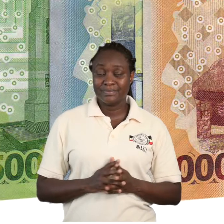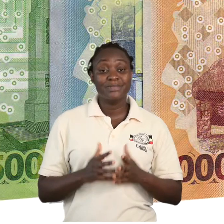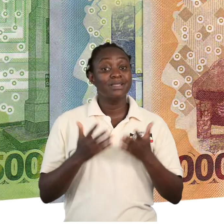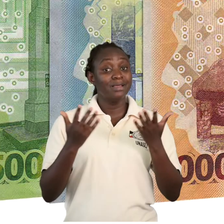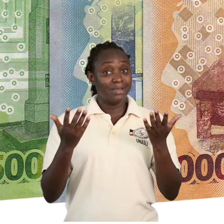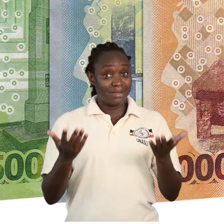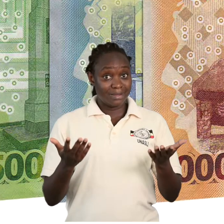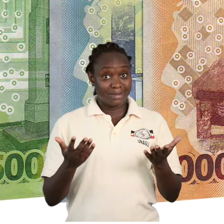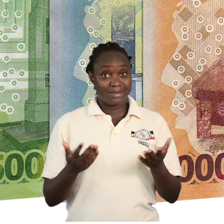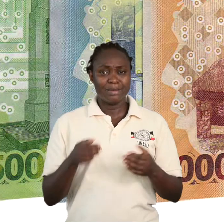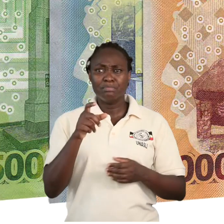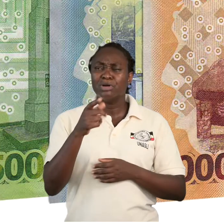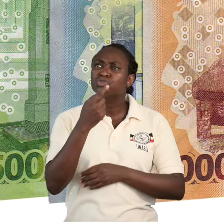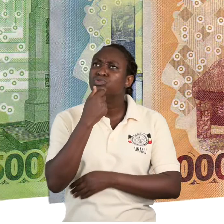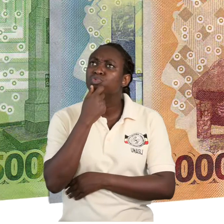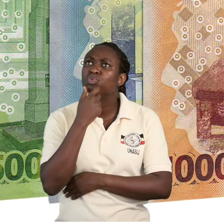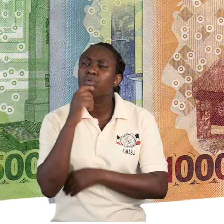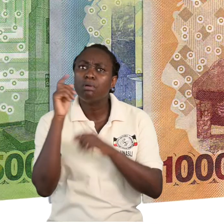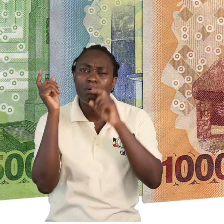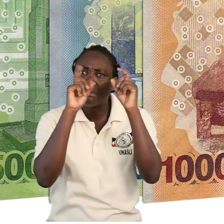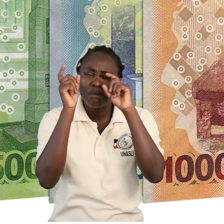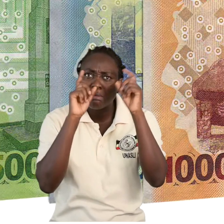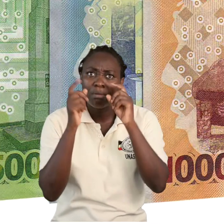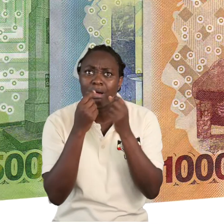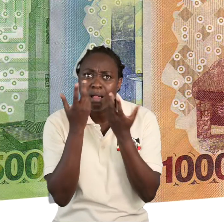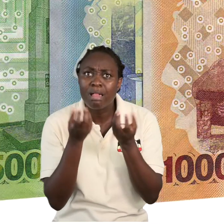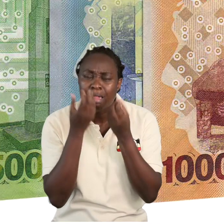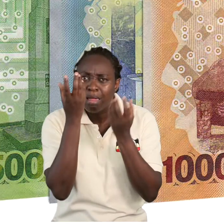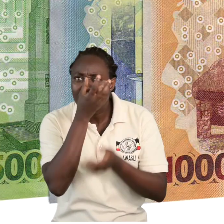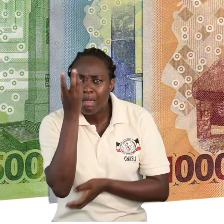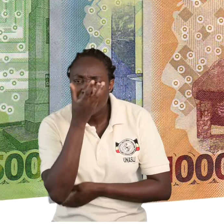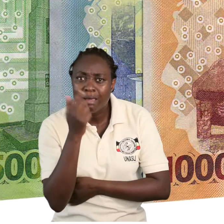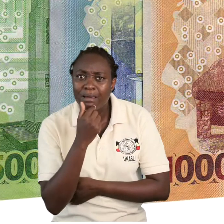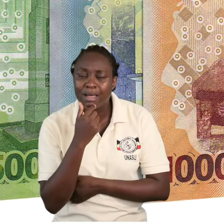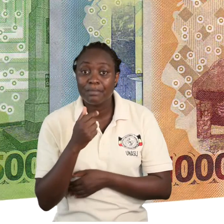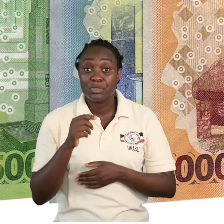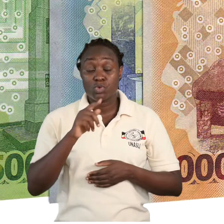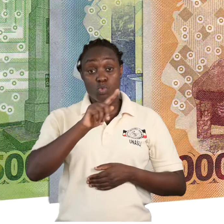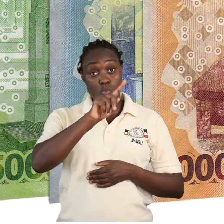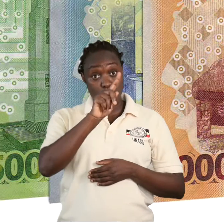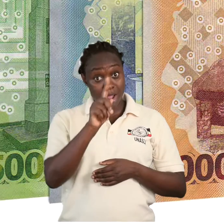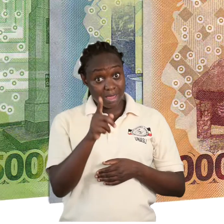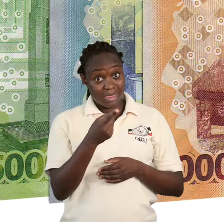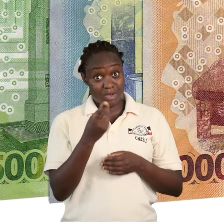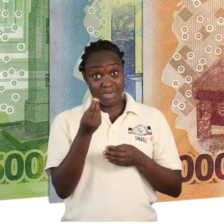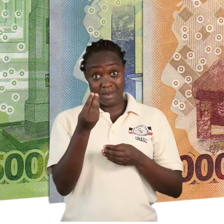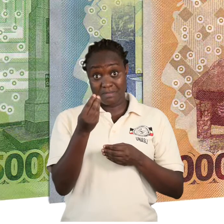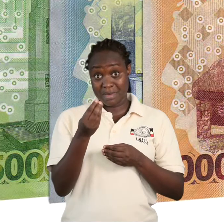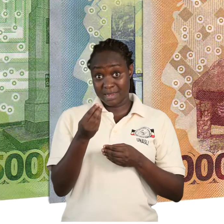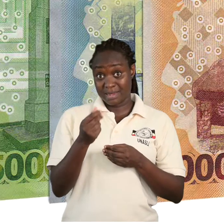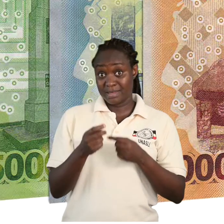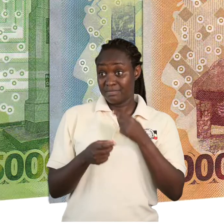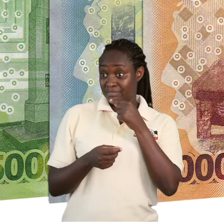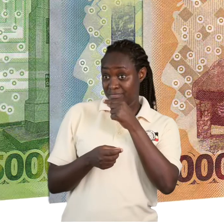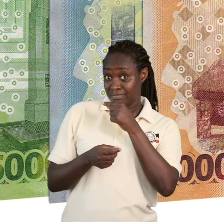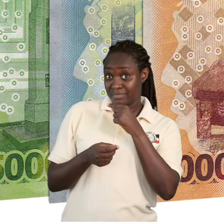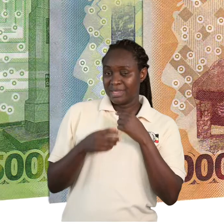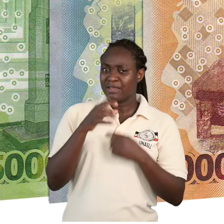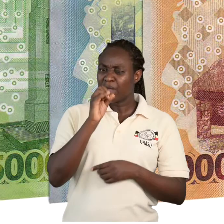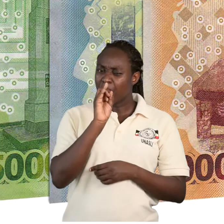yes, someone is wondering, but on the 1,000 shilling note, they are seeing I, then a